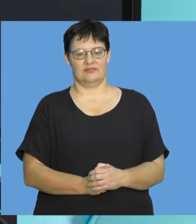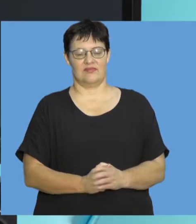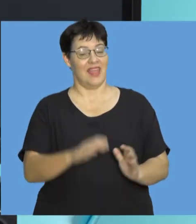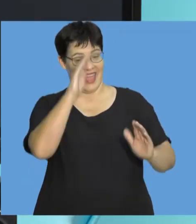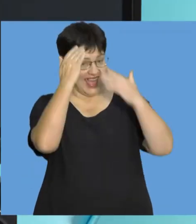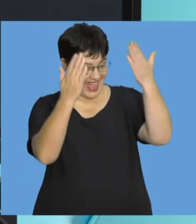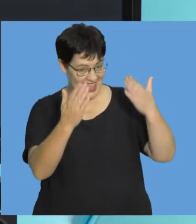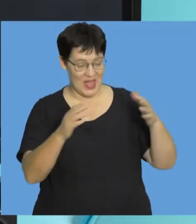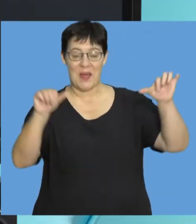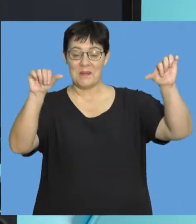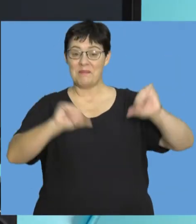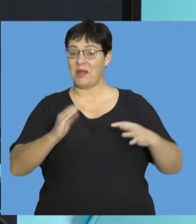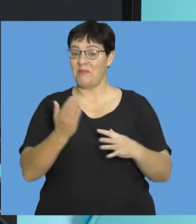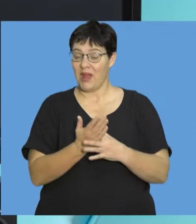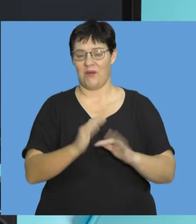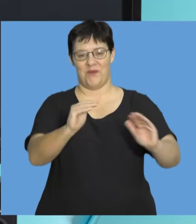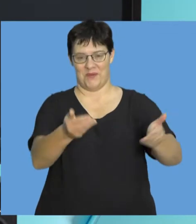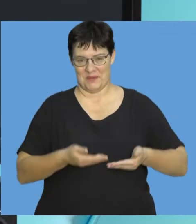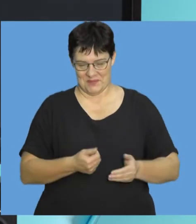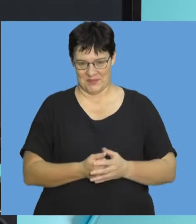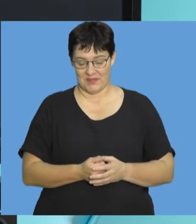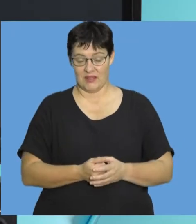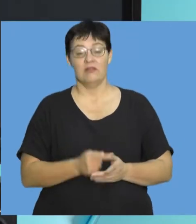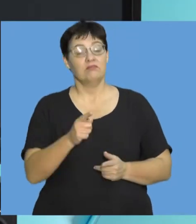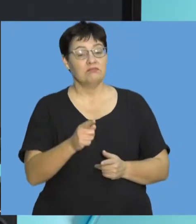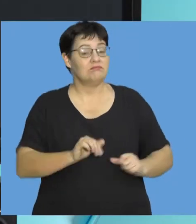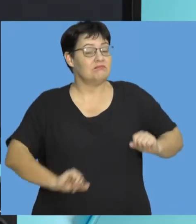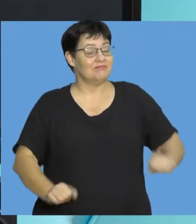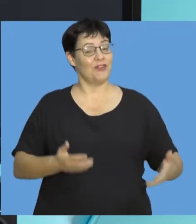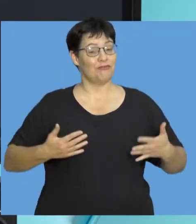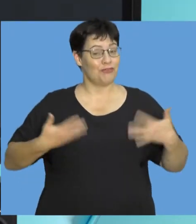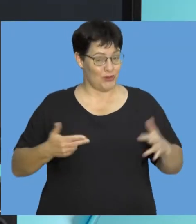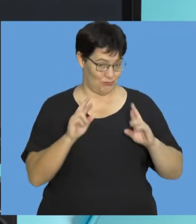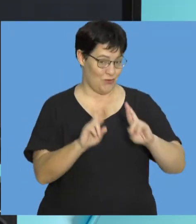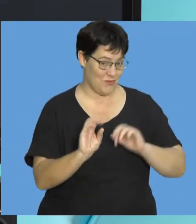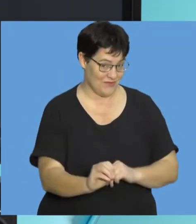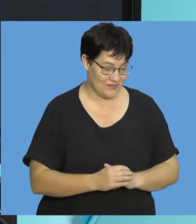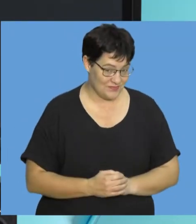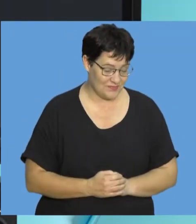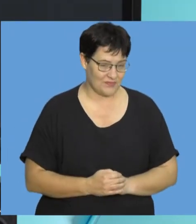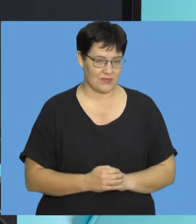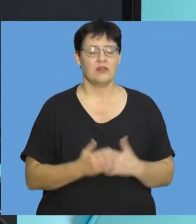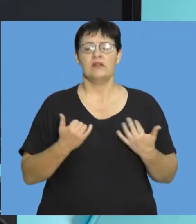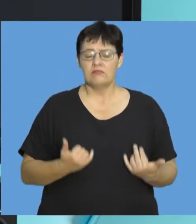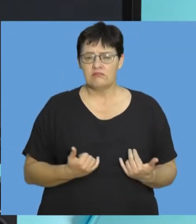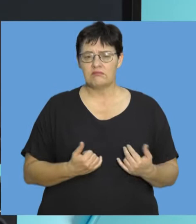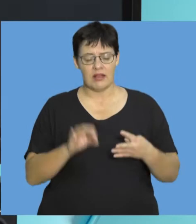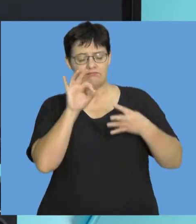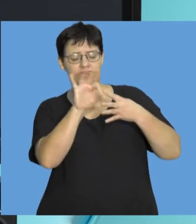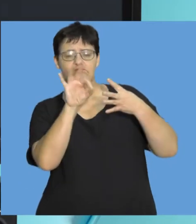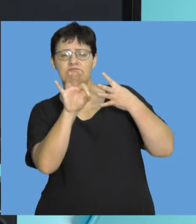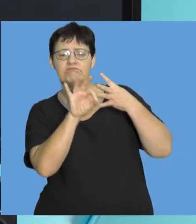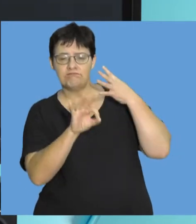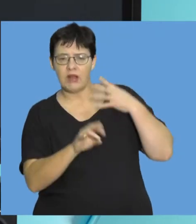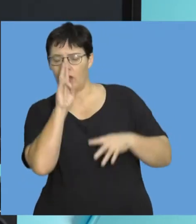Hi guys, welcome back from the ad break. So I hope you guys are a bit refreshed. Now we're going to look at some specifications, right, in